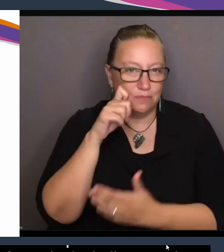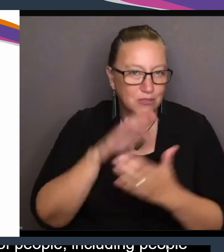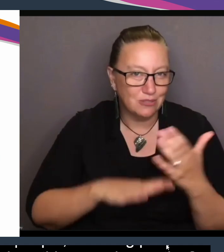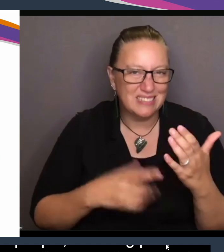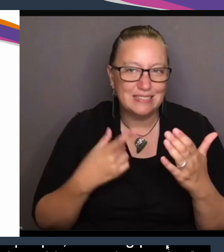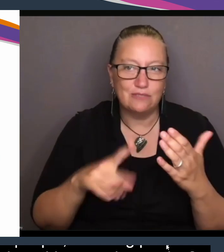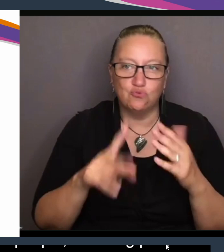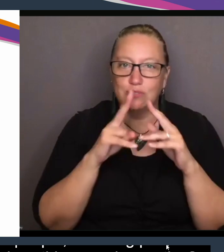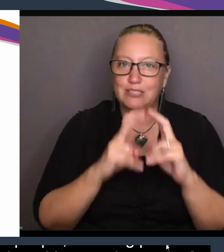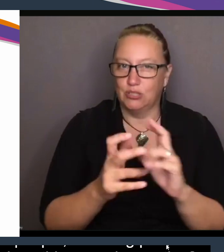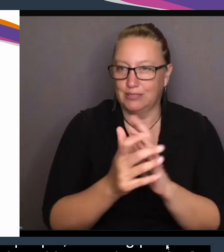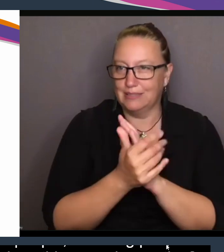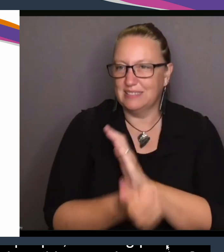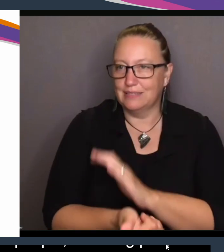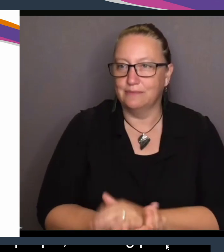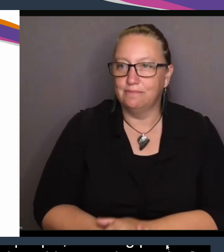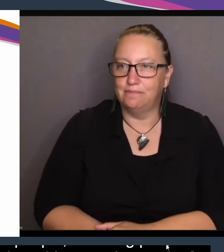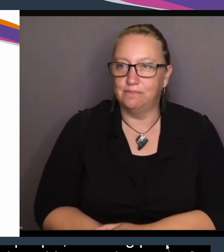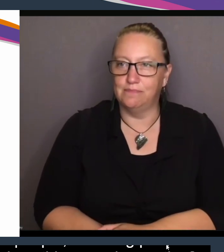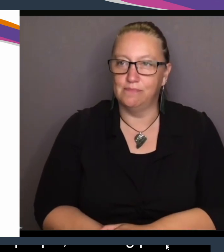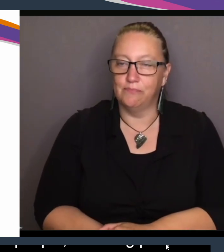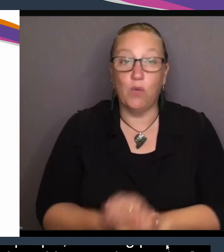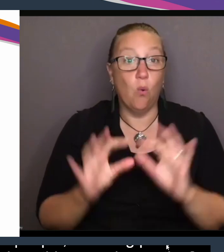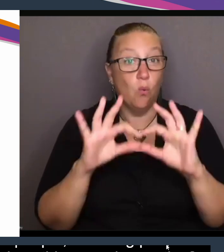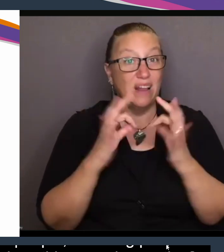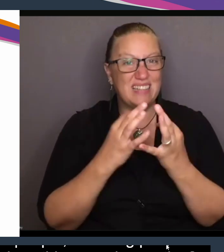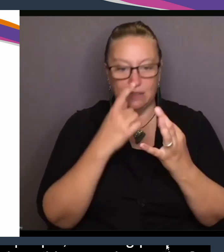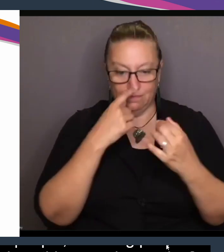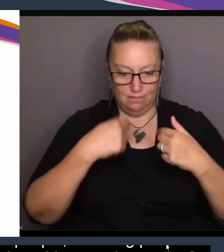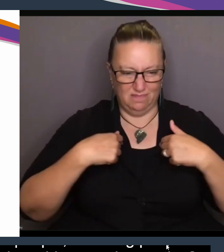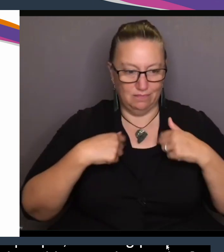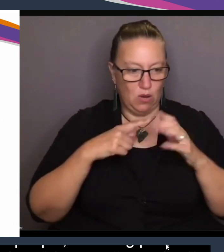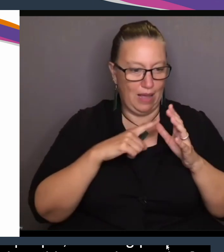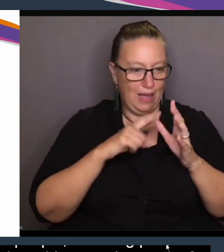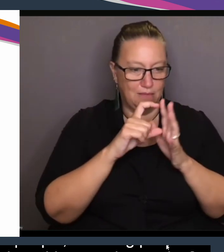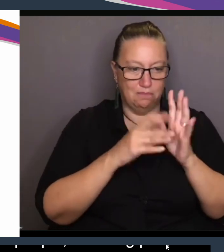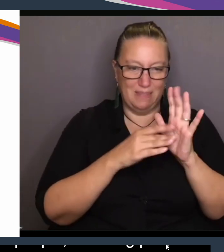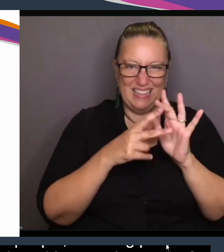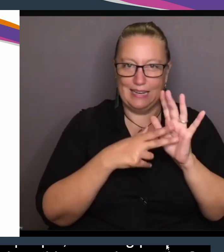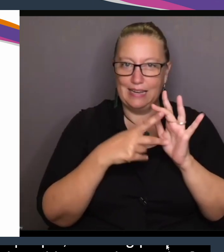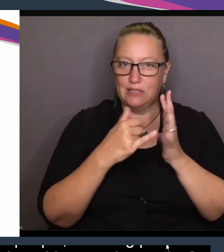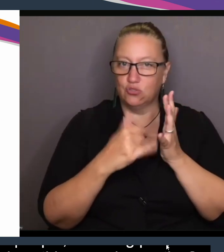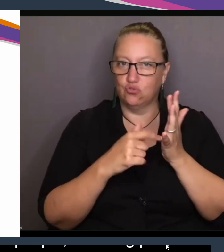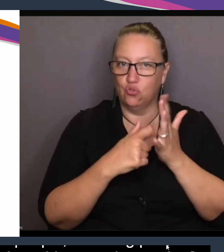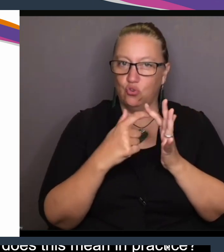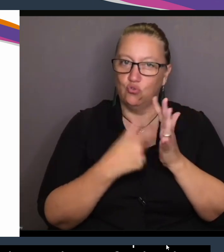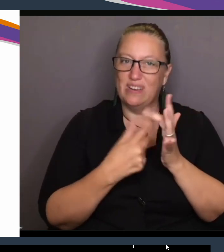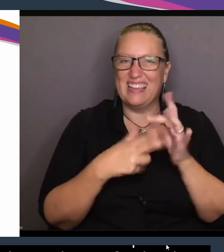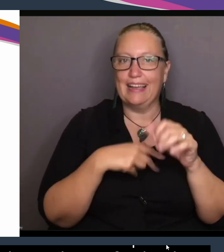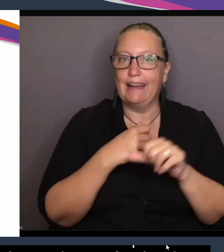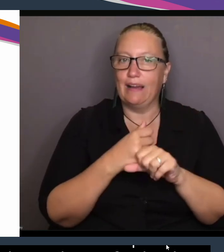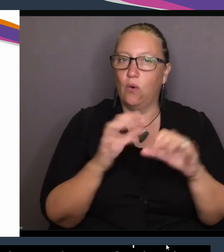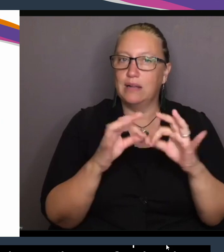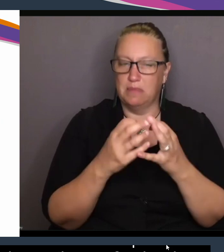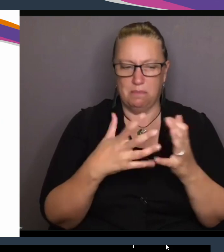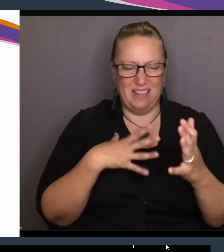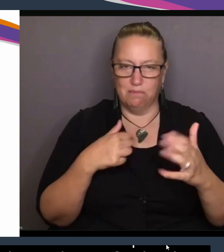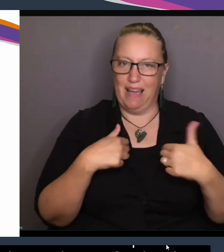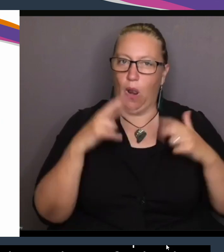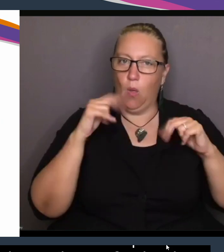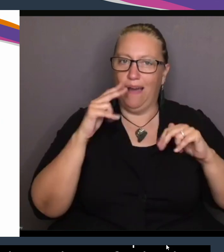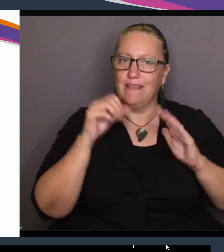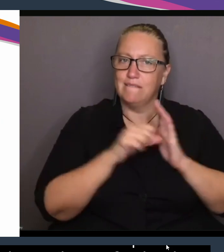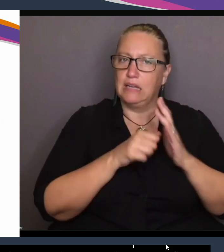skills. Organisations can apply as an administering organisation and manage the project funding, or as a